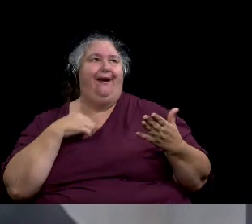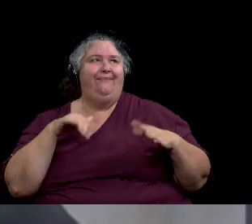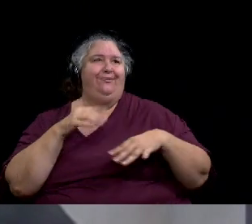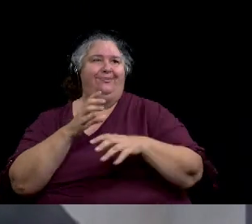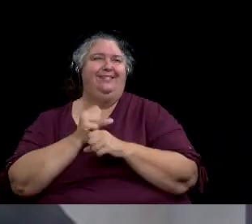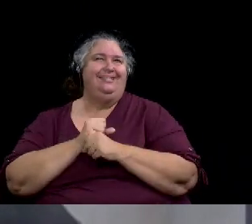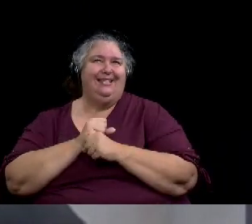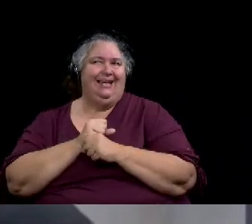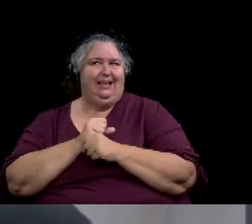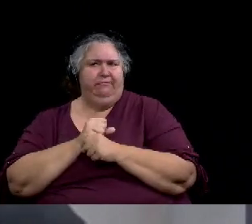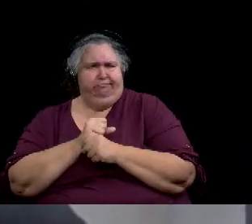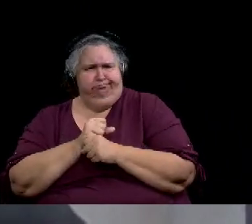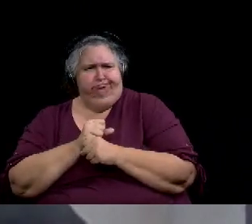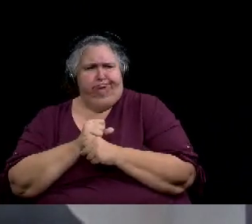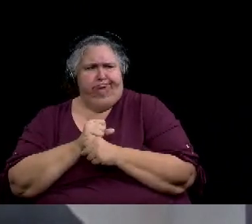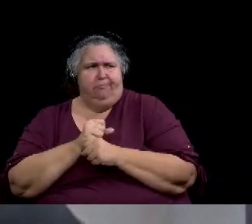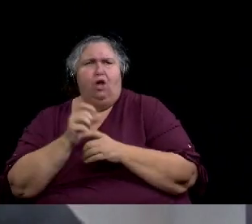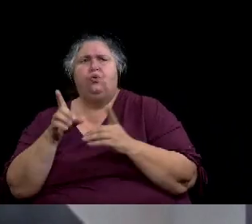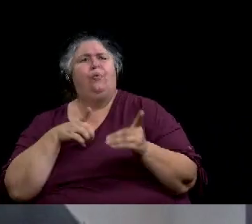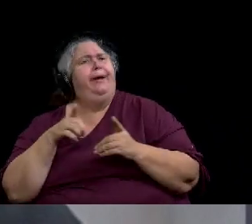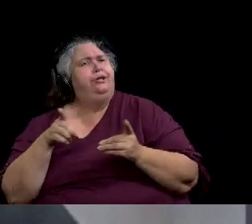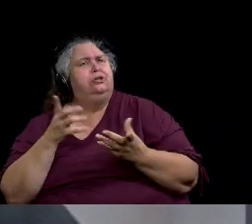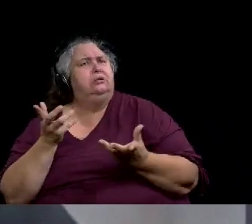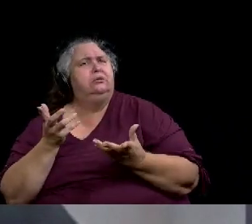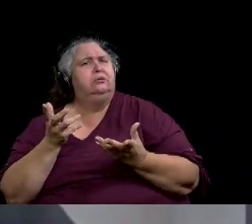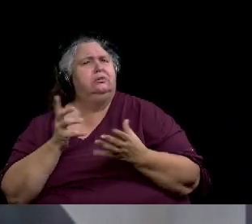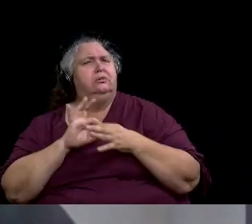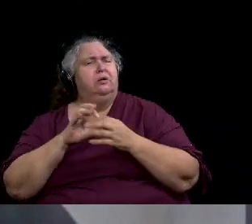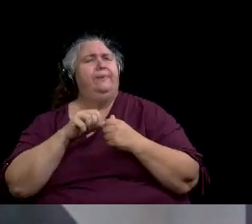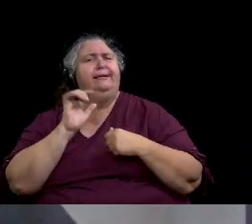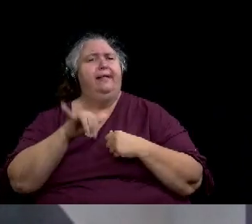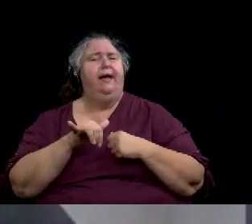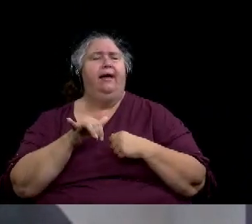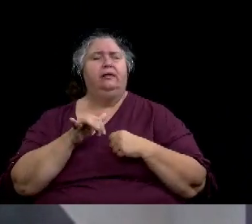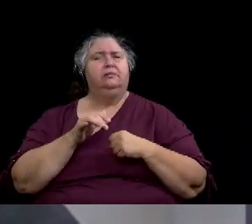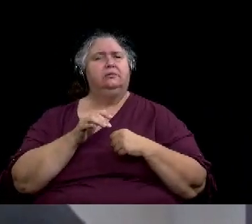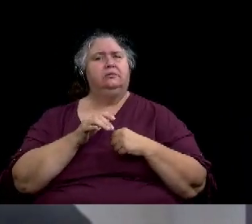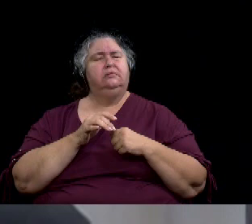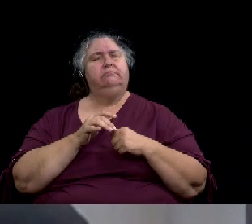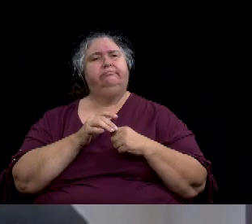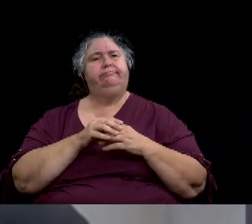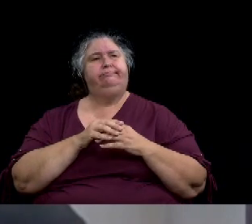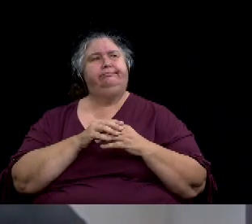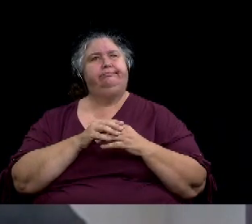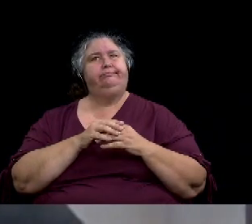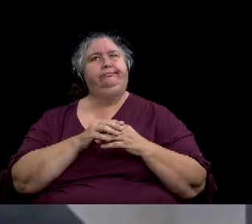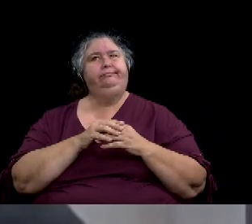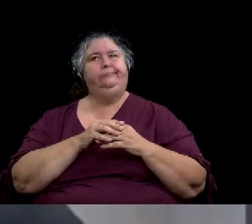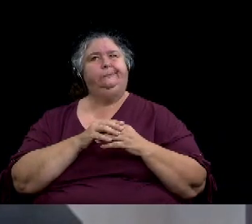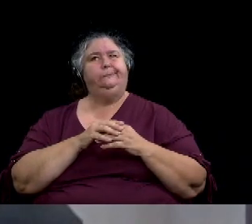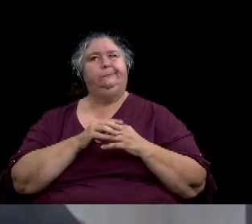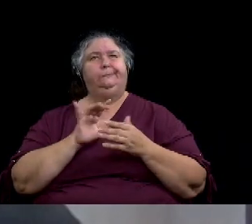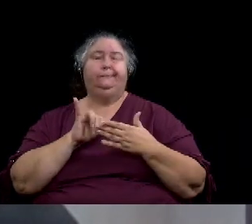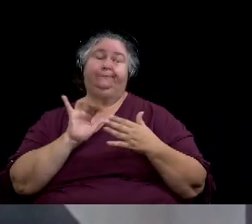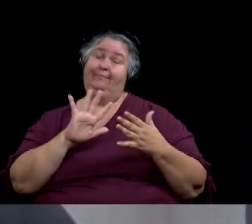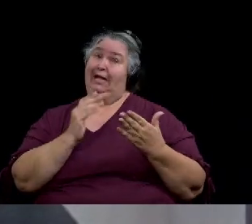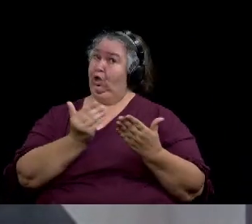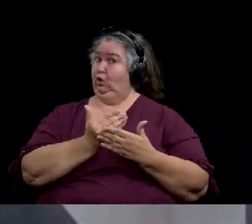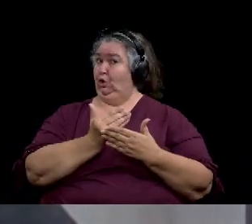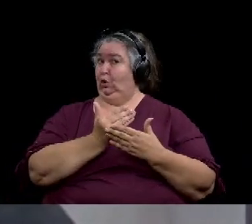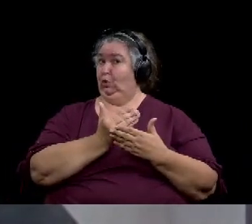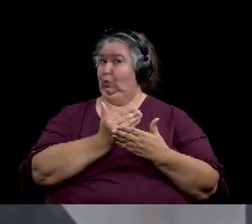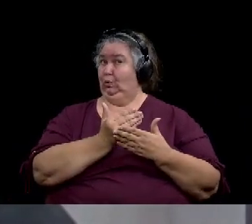any directive regarding that. So, this is a kind of a new area for